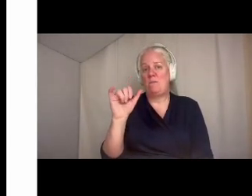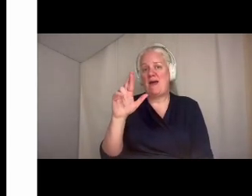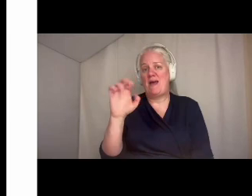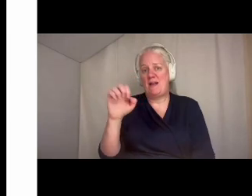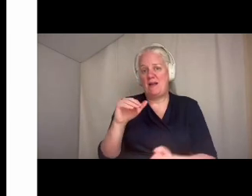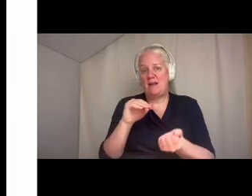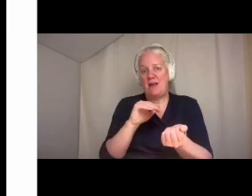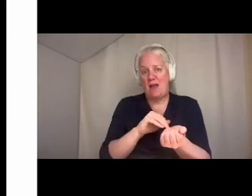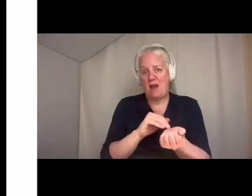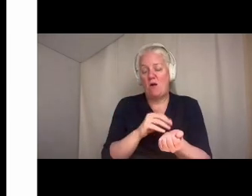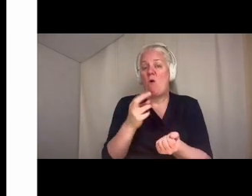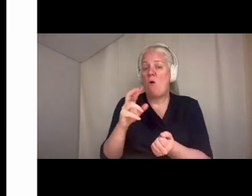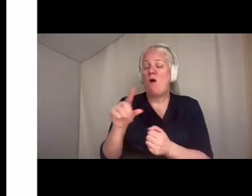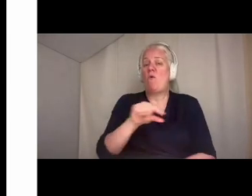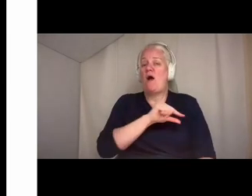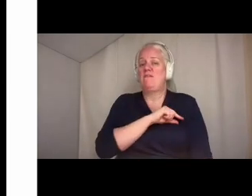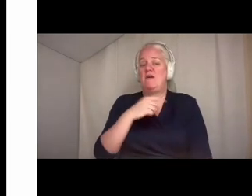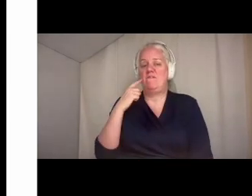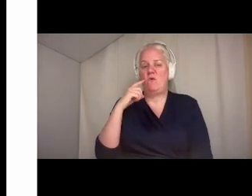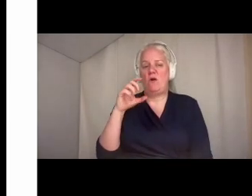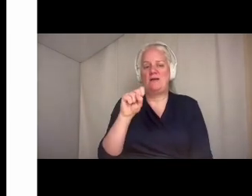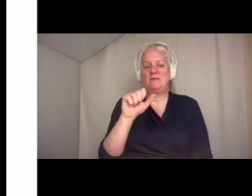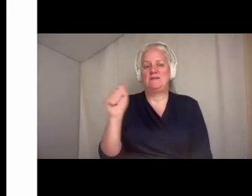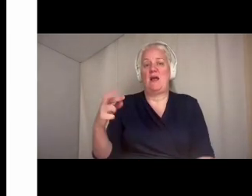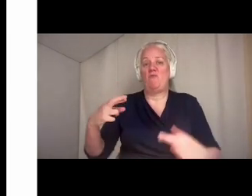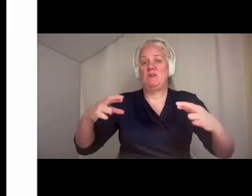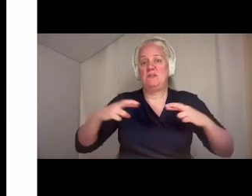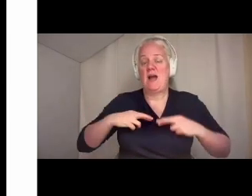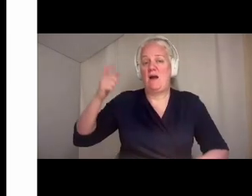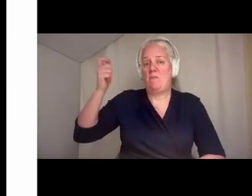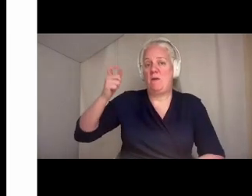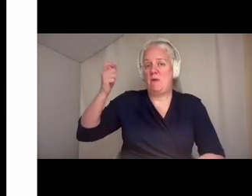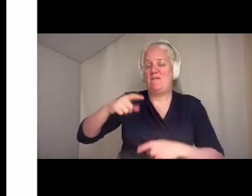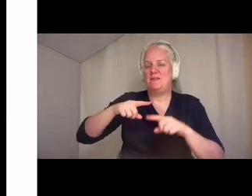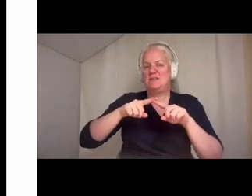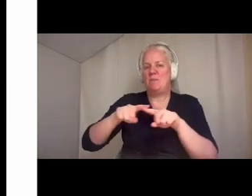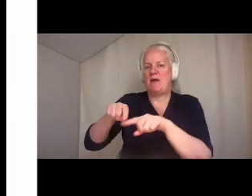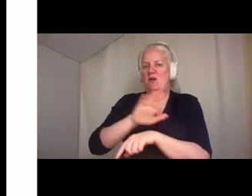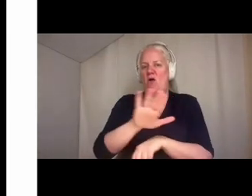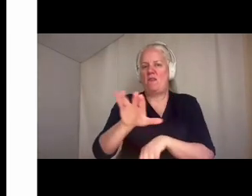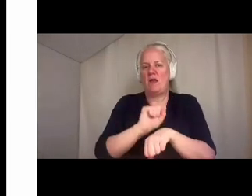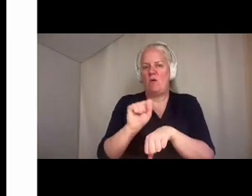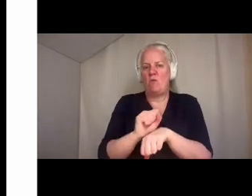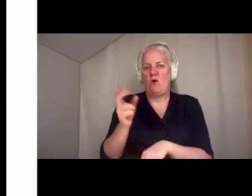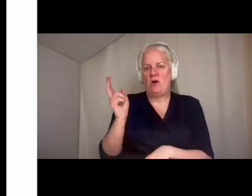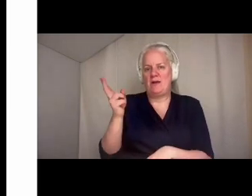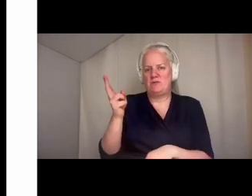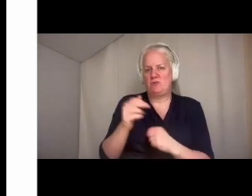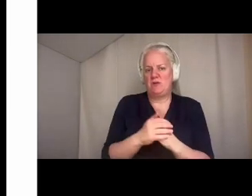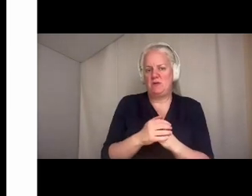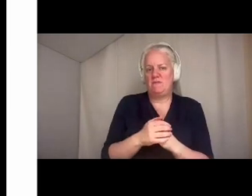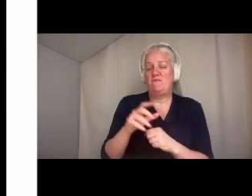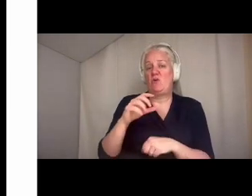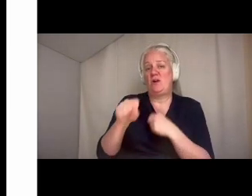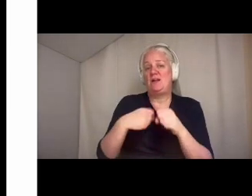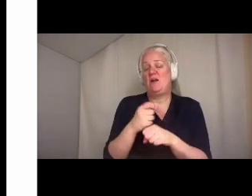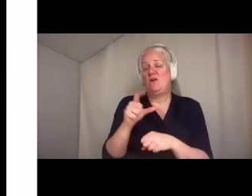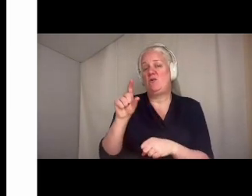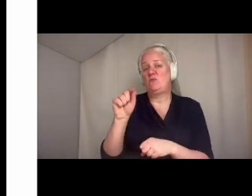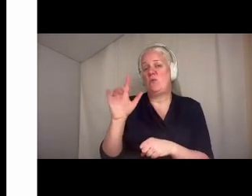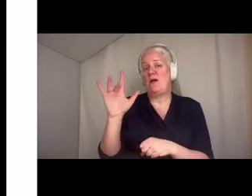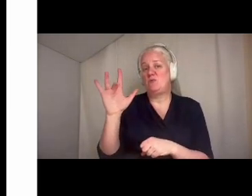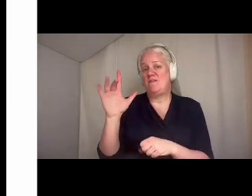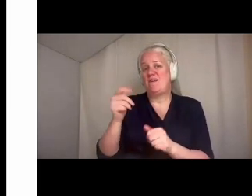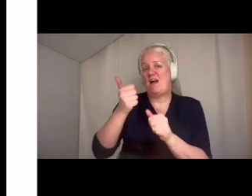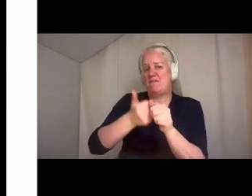SSA retirement benefits based upon their own work history. For 2025, each time a